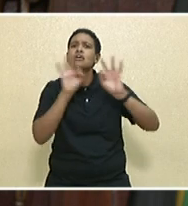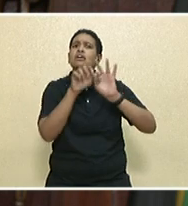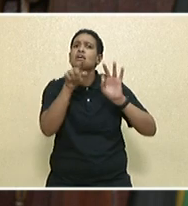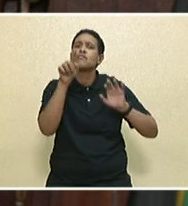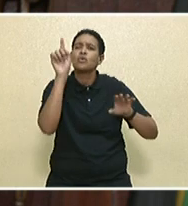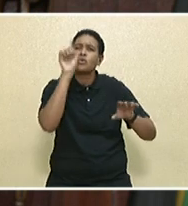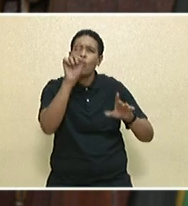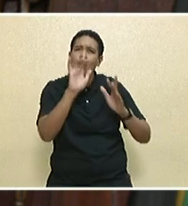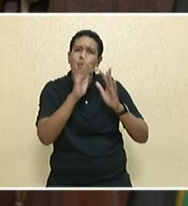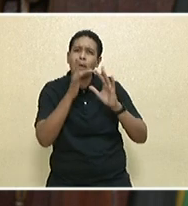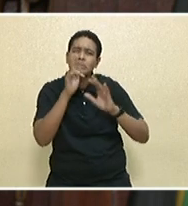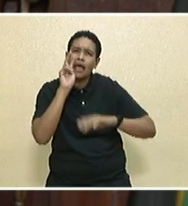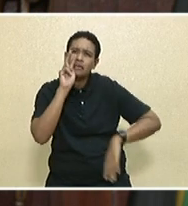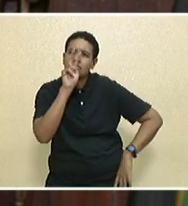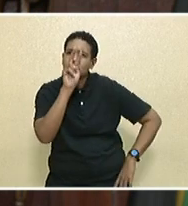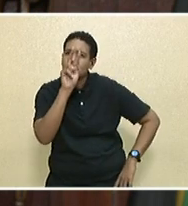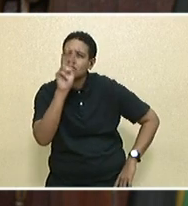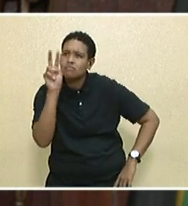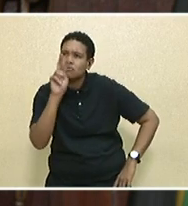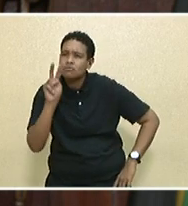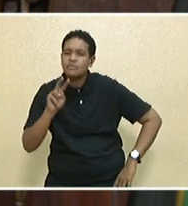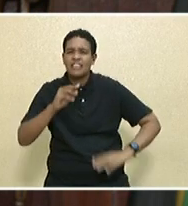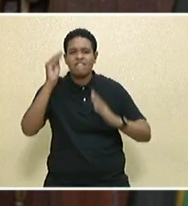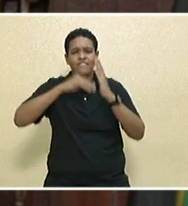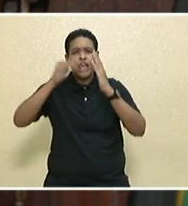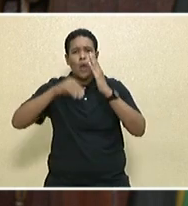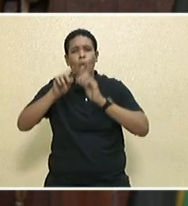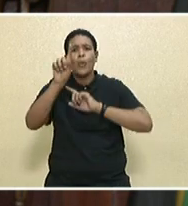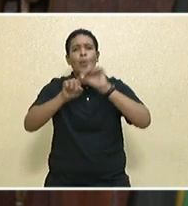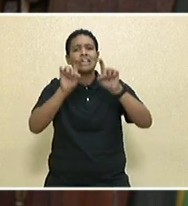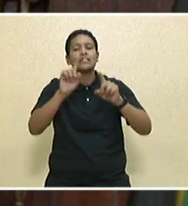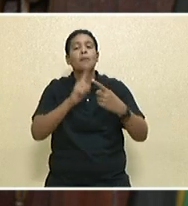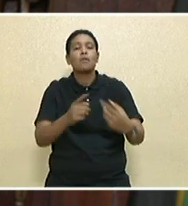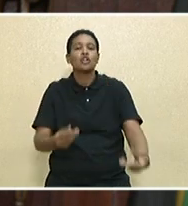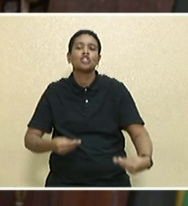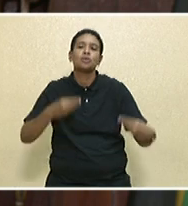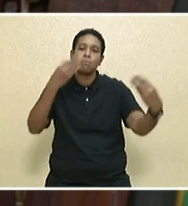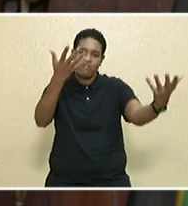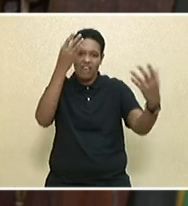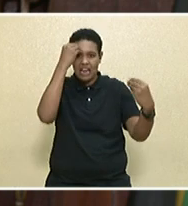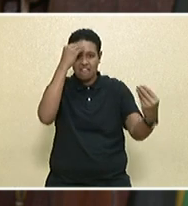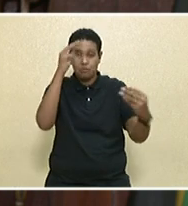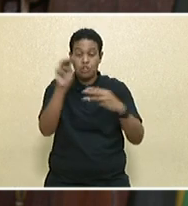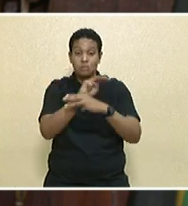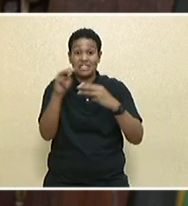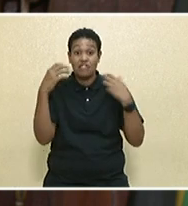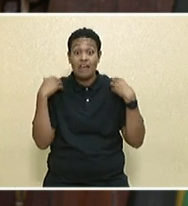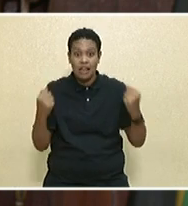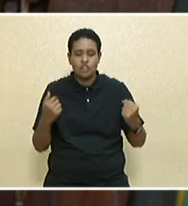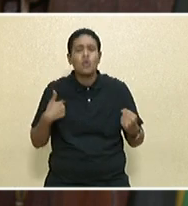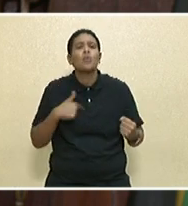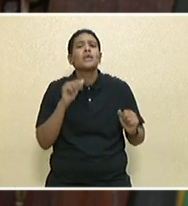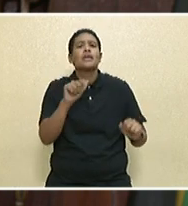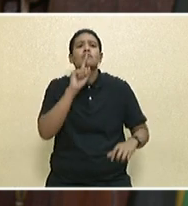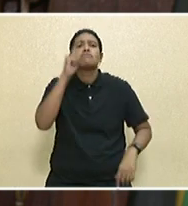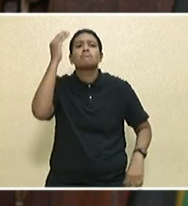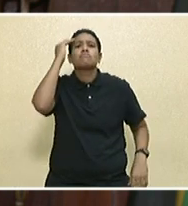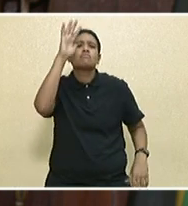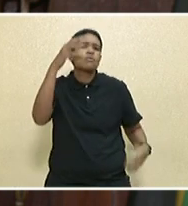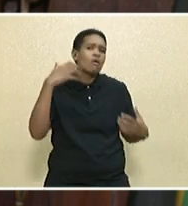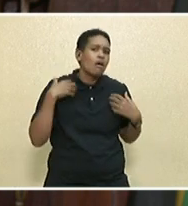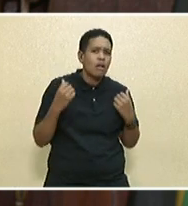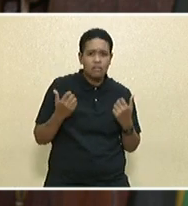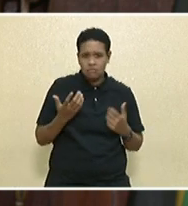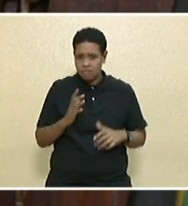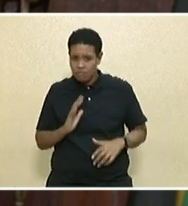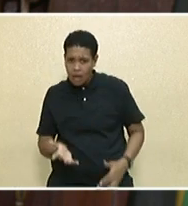on this website, fill out the questionnaire, and provide the information to the Ministry of Health so that we can be aware of your health